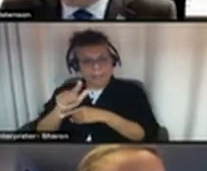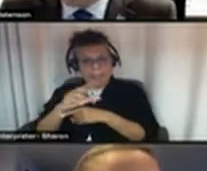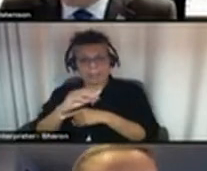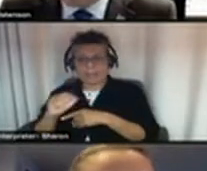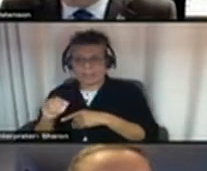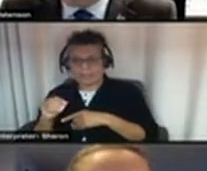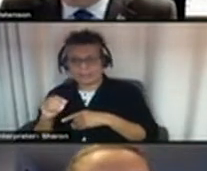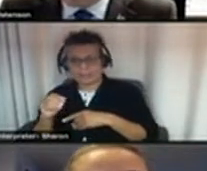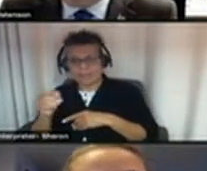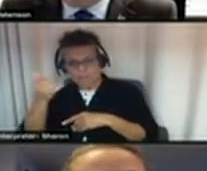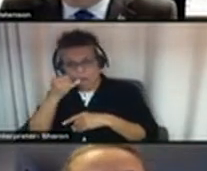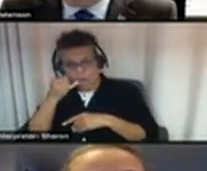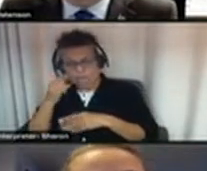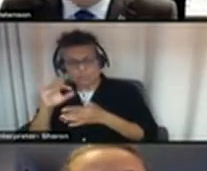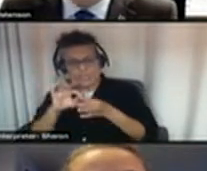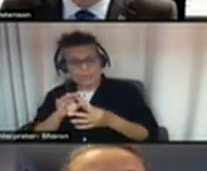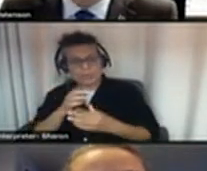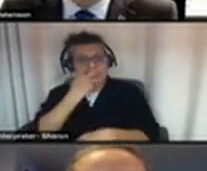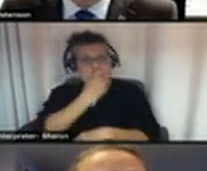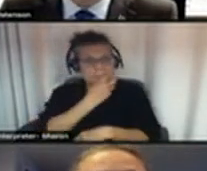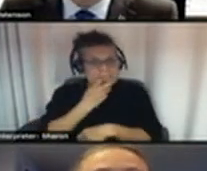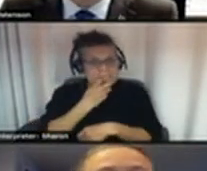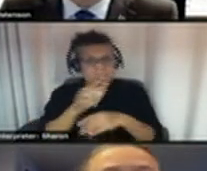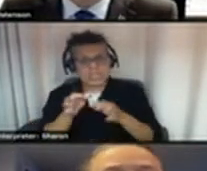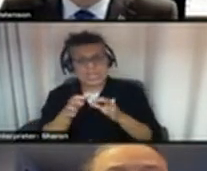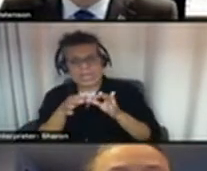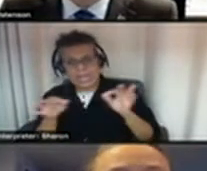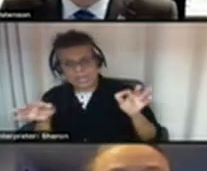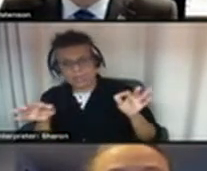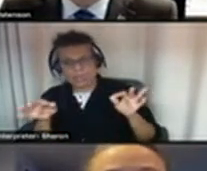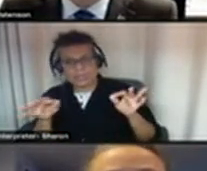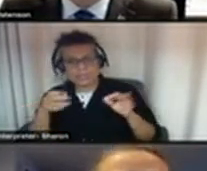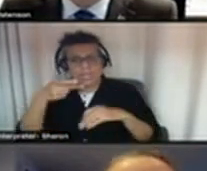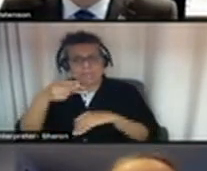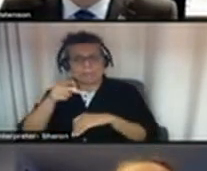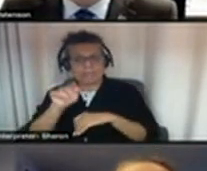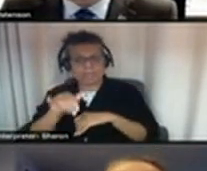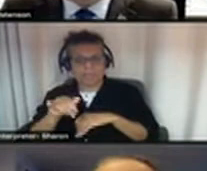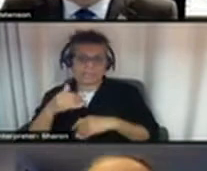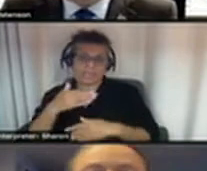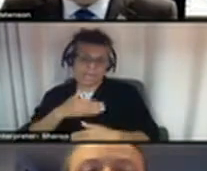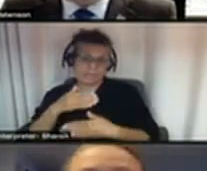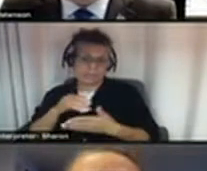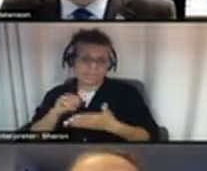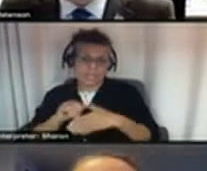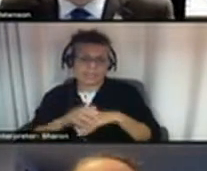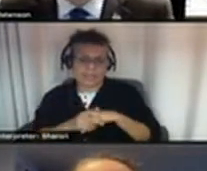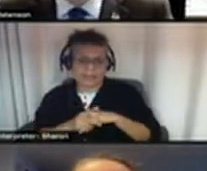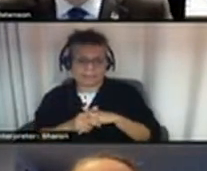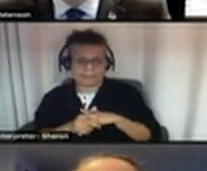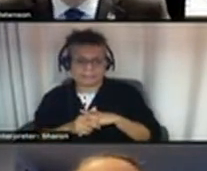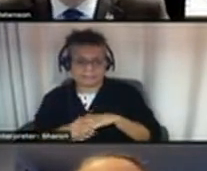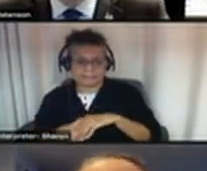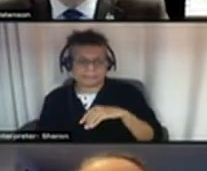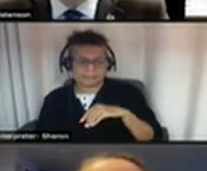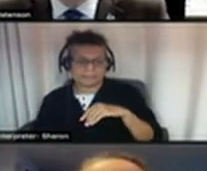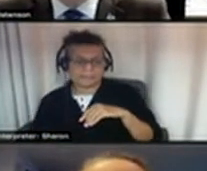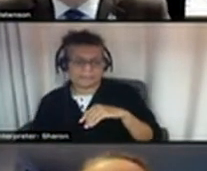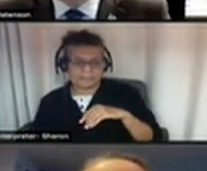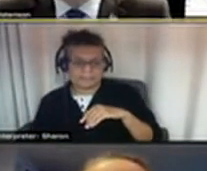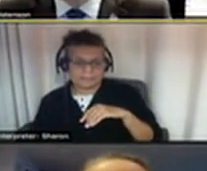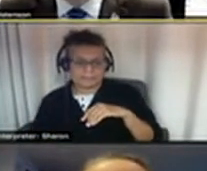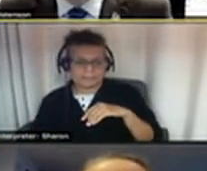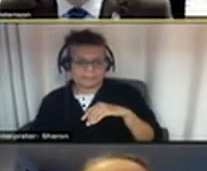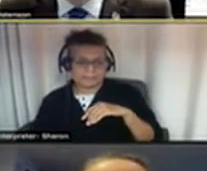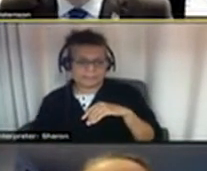regarding speech and language pathology. So I appreciate that, Jen. Thank you, Mr.